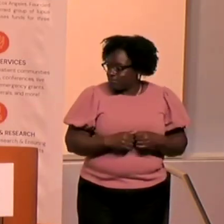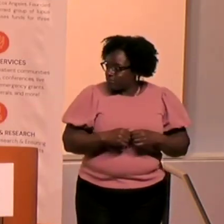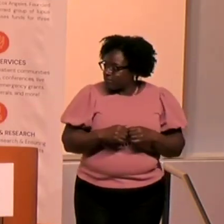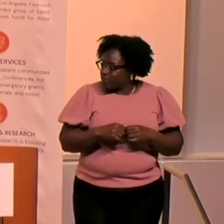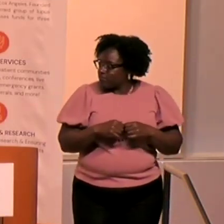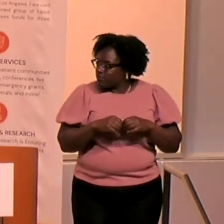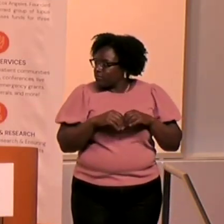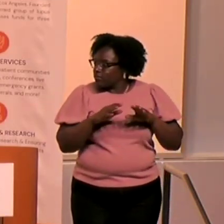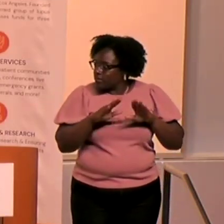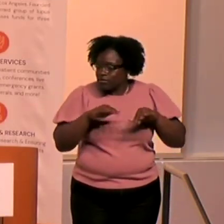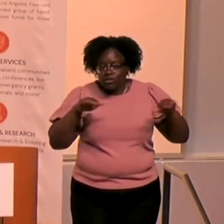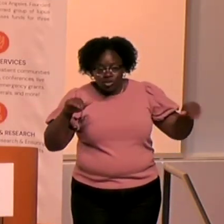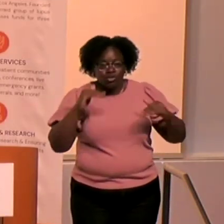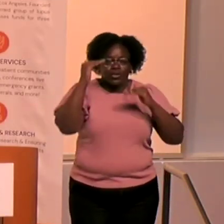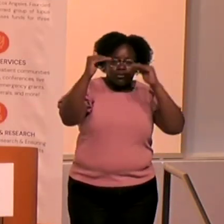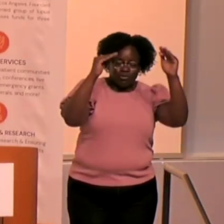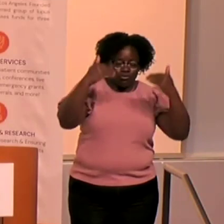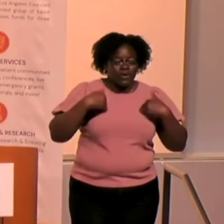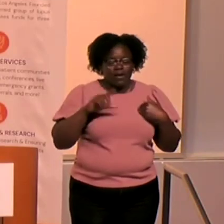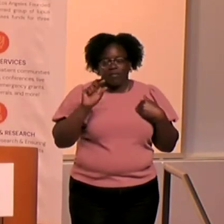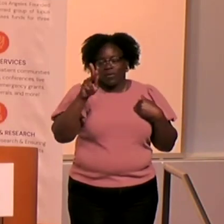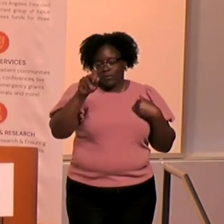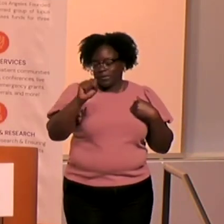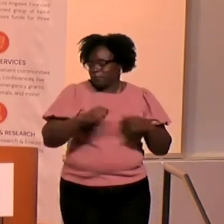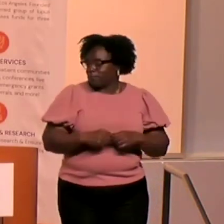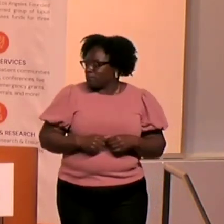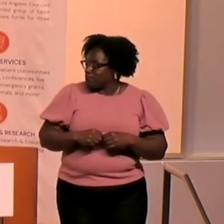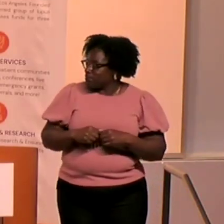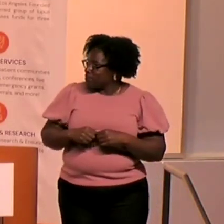children and adults today. Thank you.